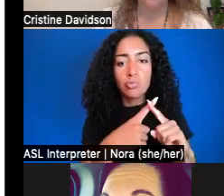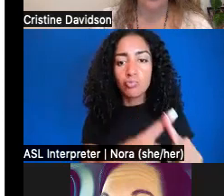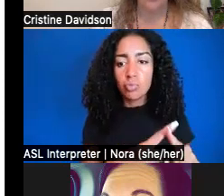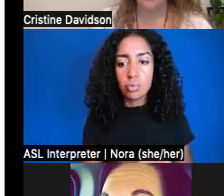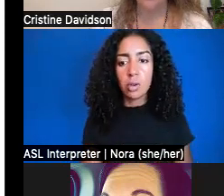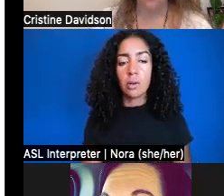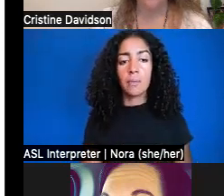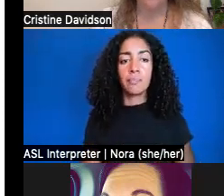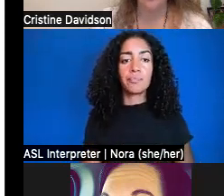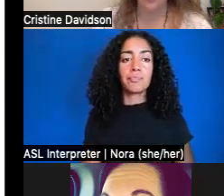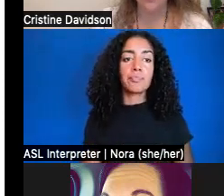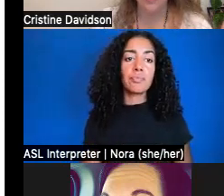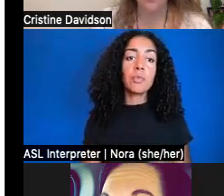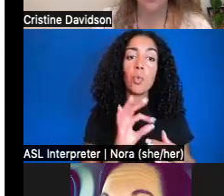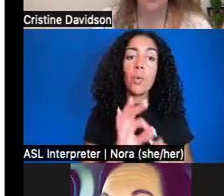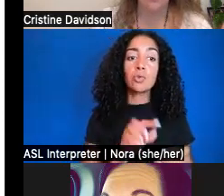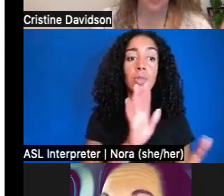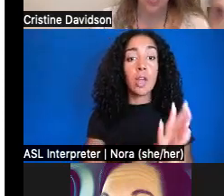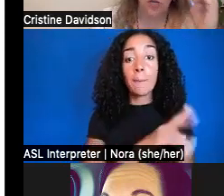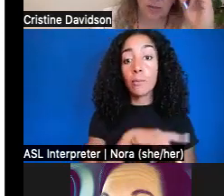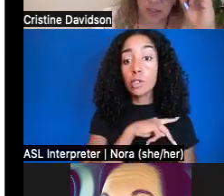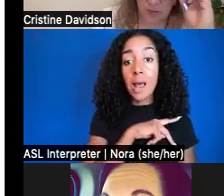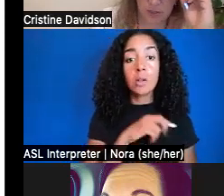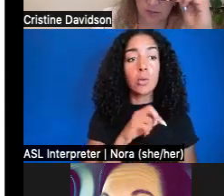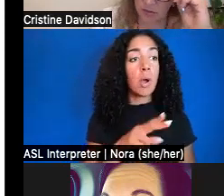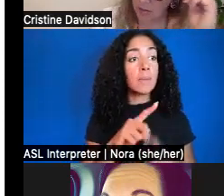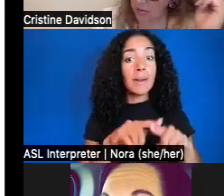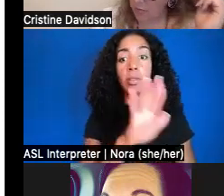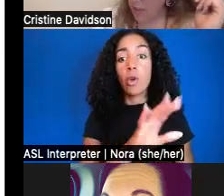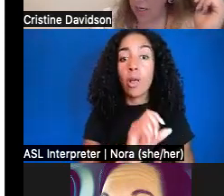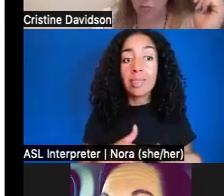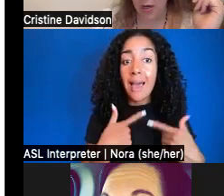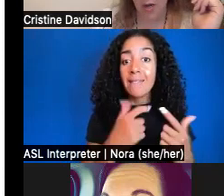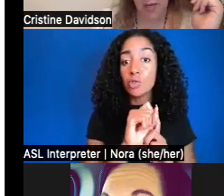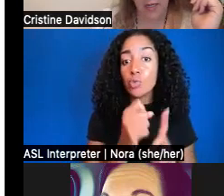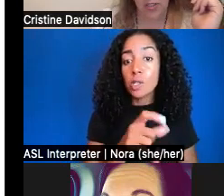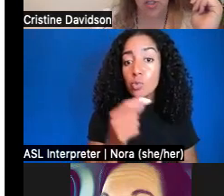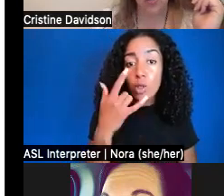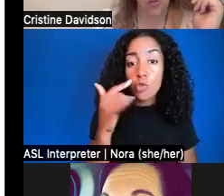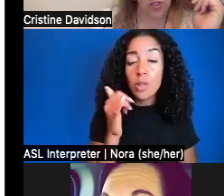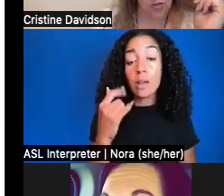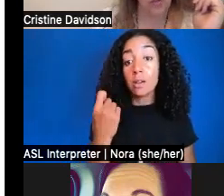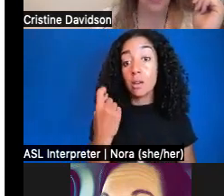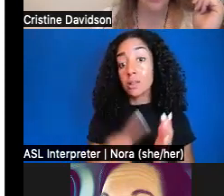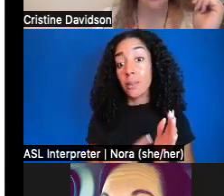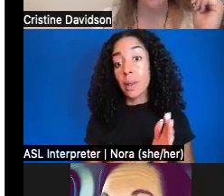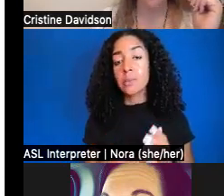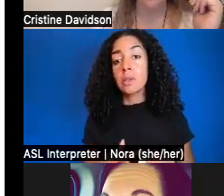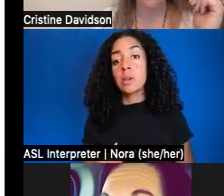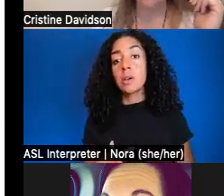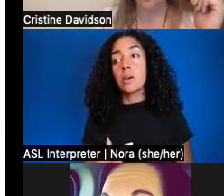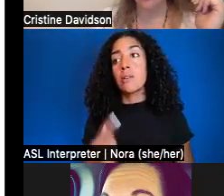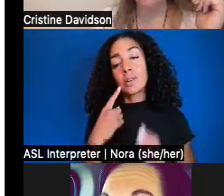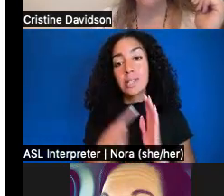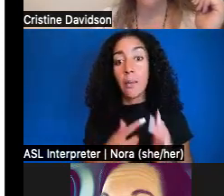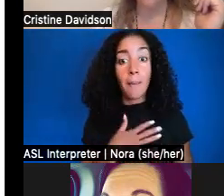in personality or life circumstances. Sometimes, gosh, my mom she was going to school full time and